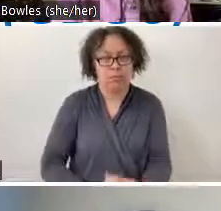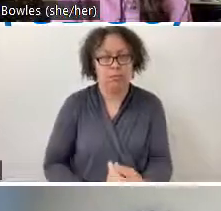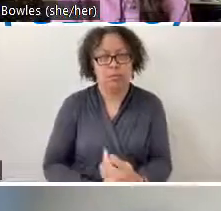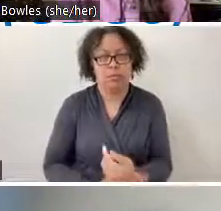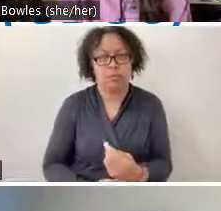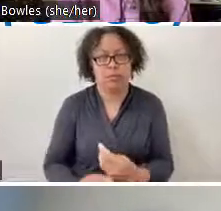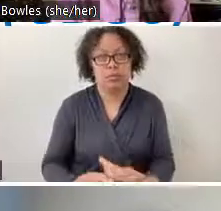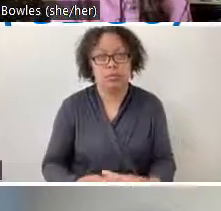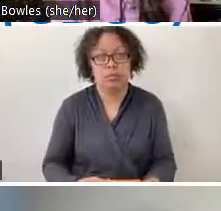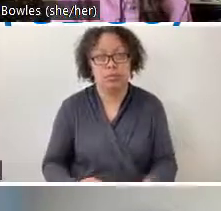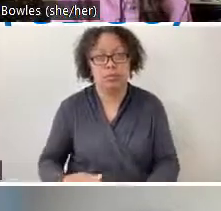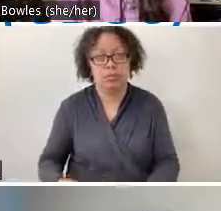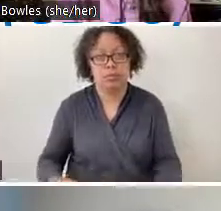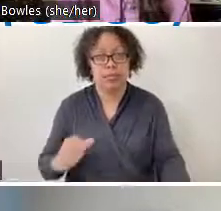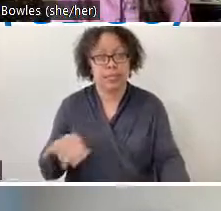that are participating